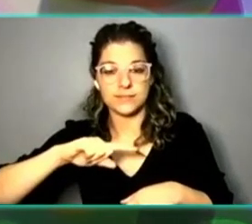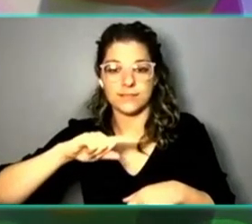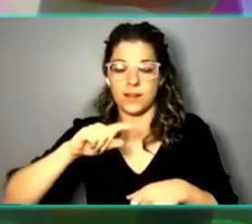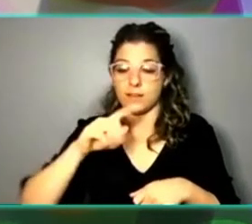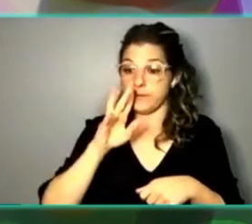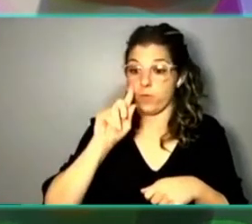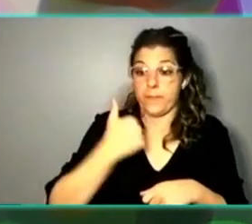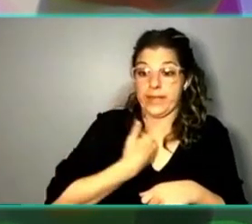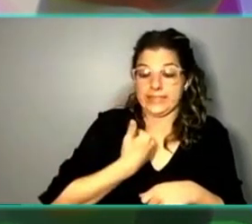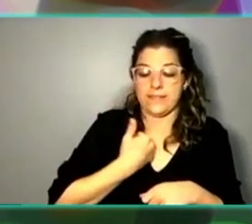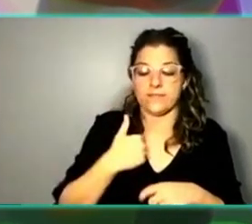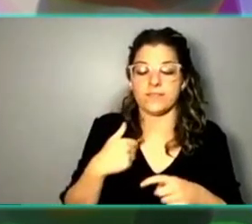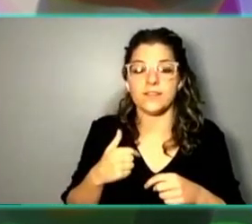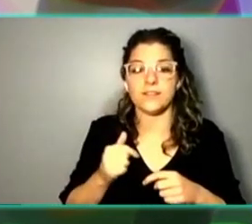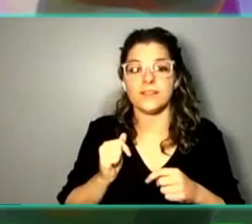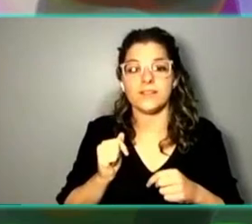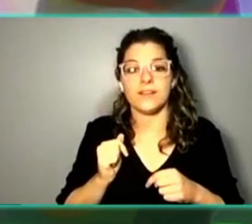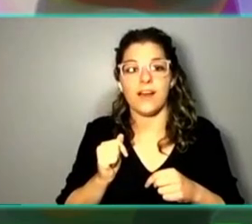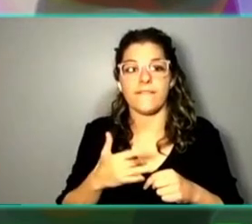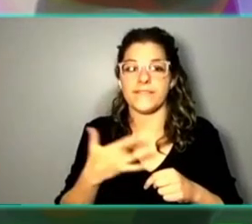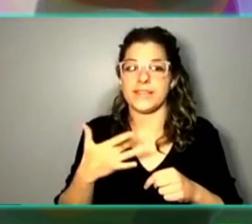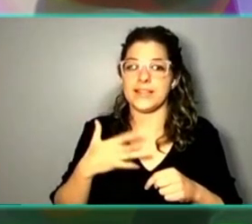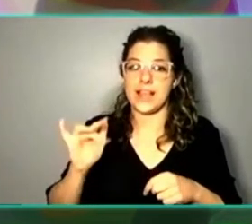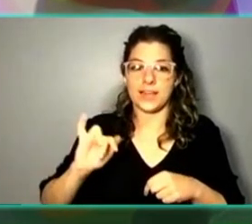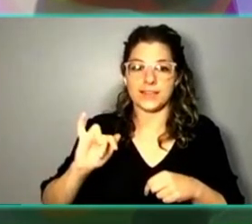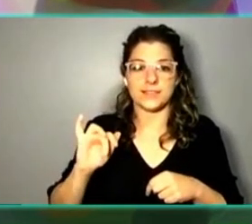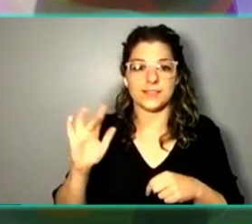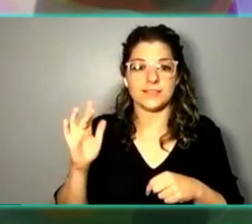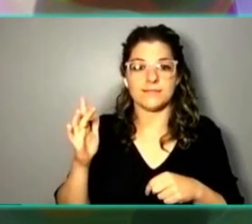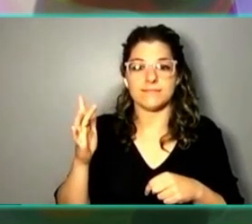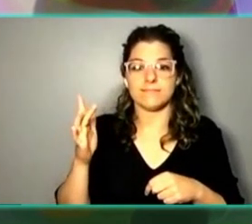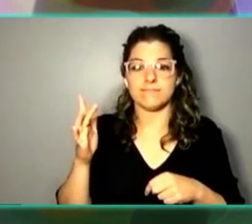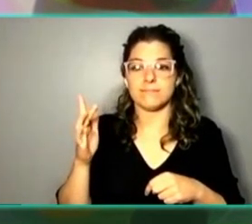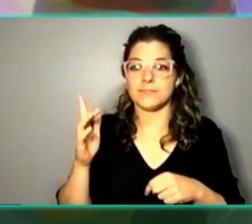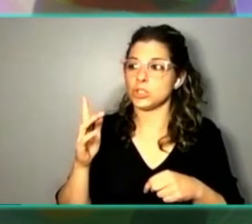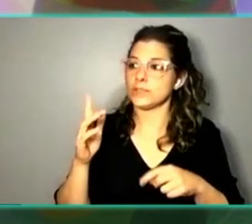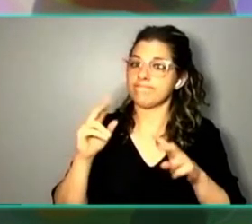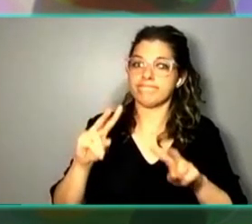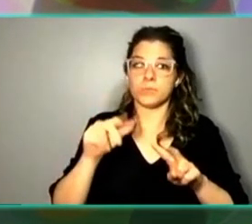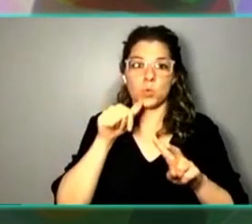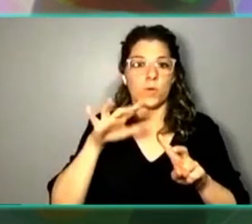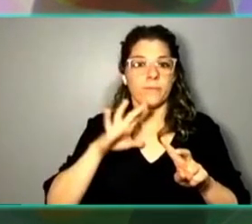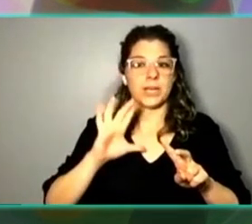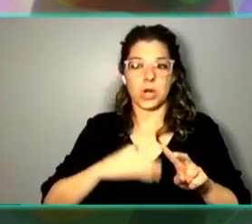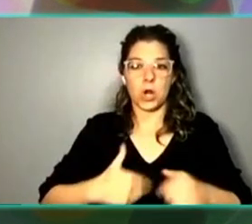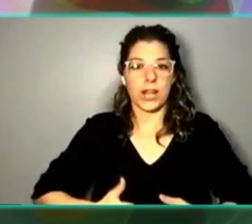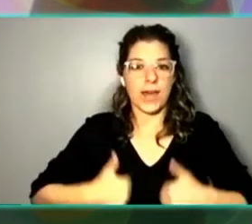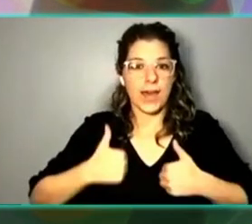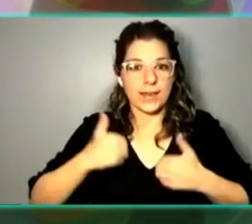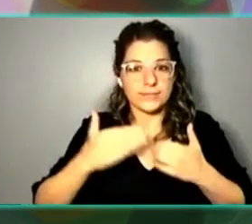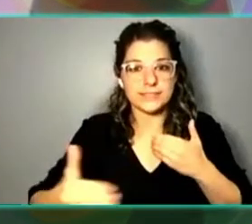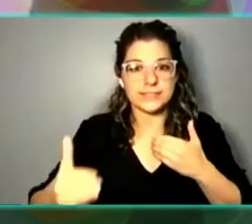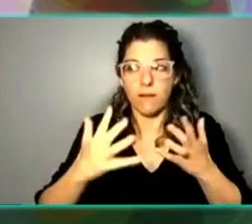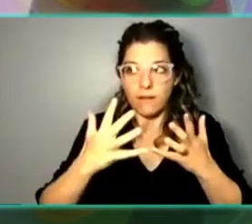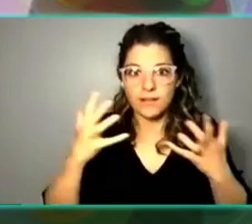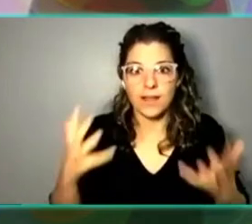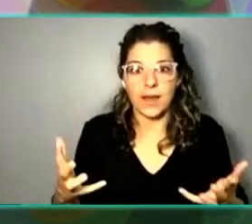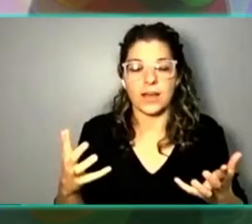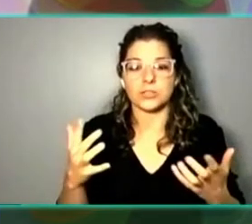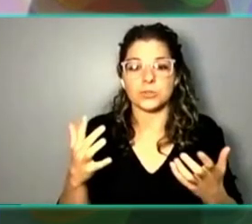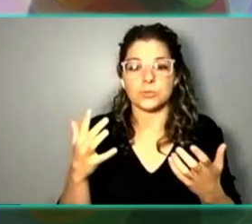myself, I feel like just looking at the women in our lives did a lot